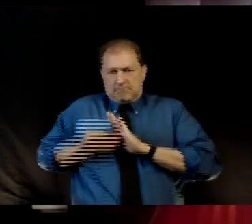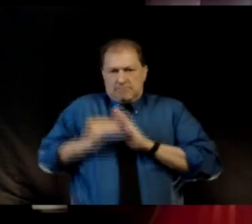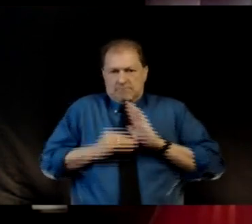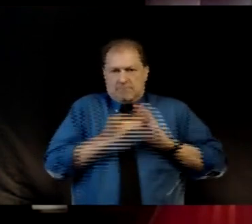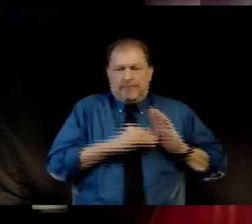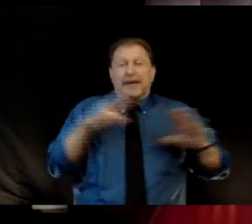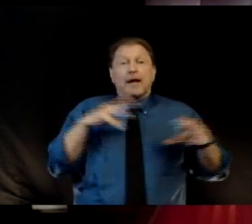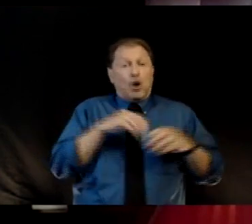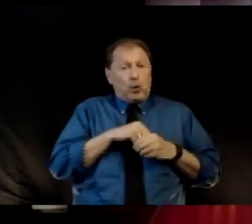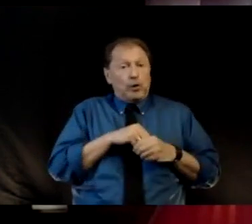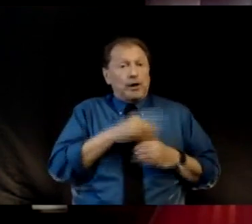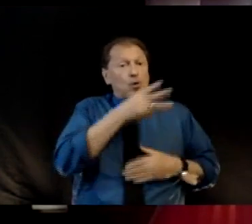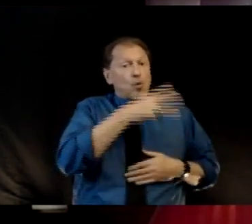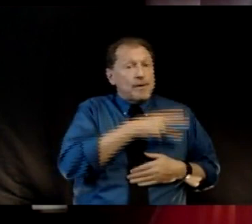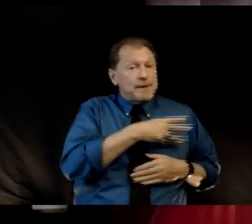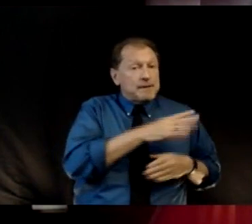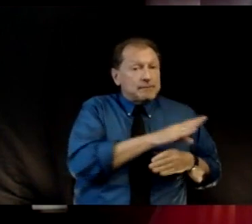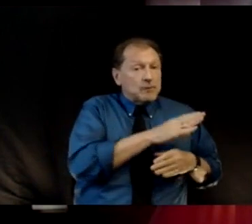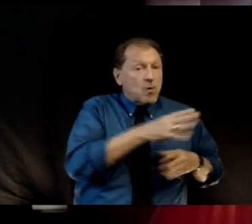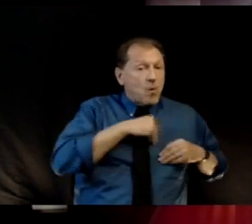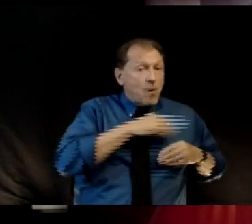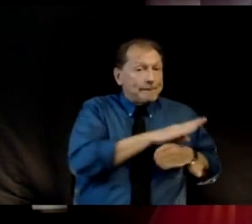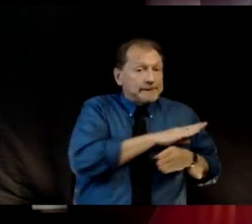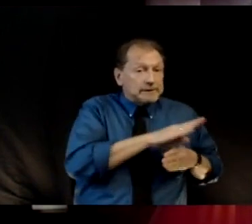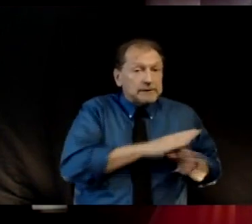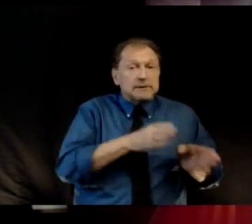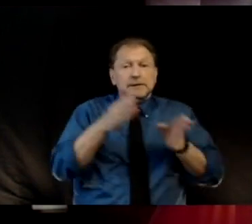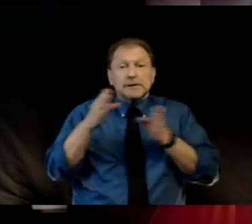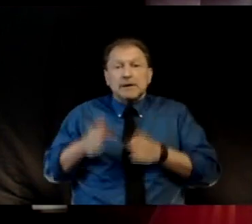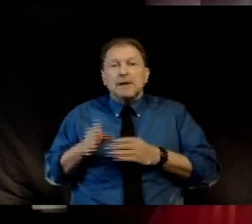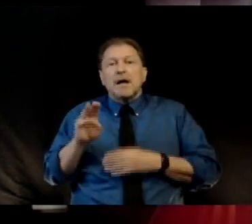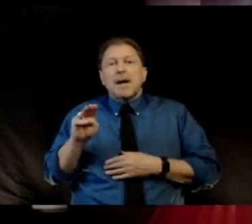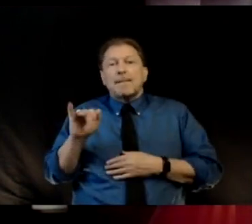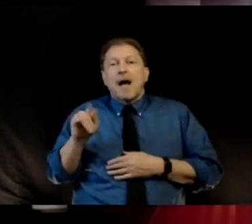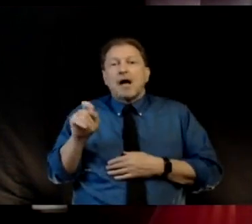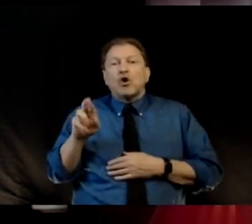minority-owned operations. And I look forward to sharing more information about that in the coming days.